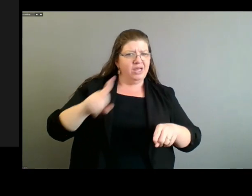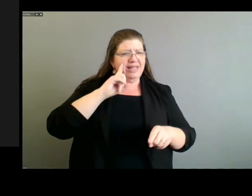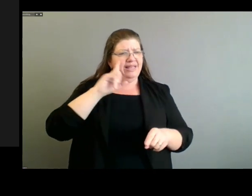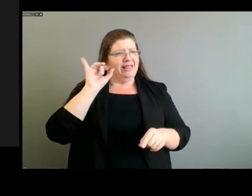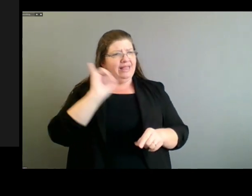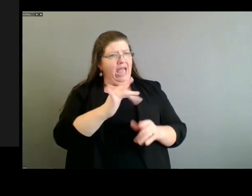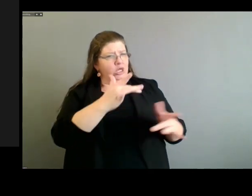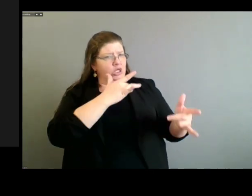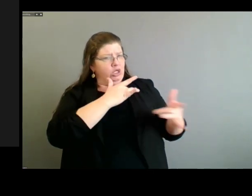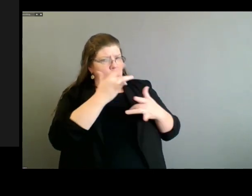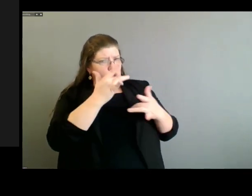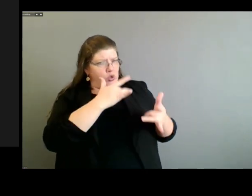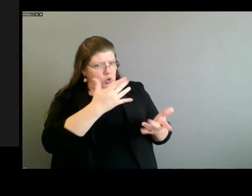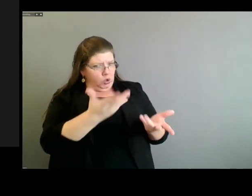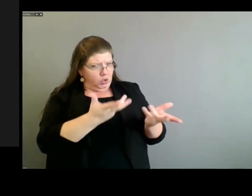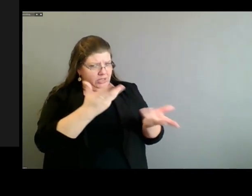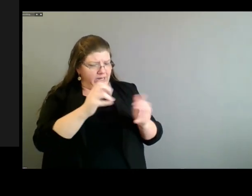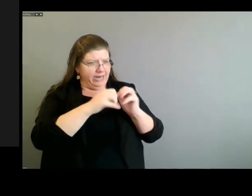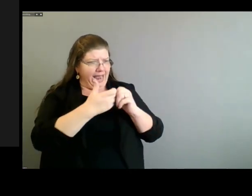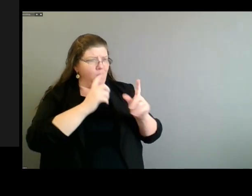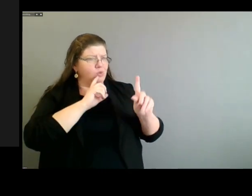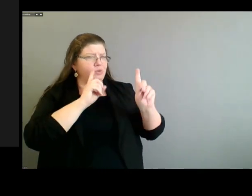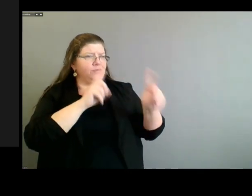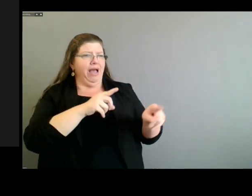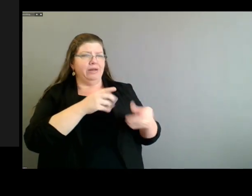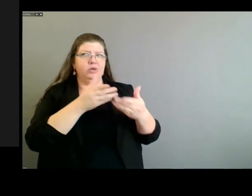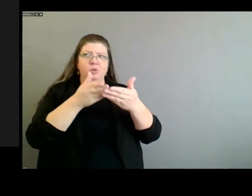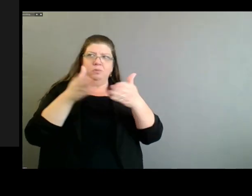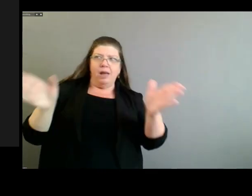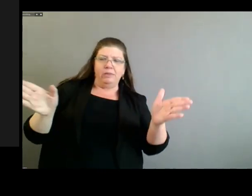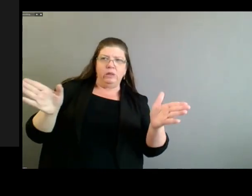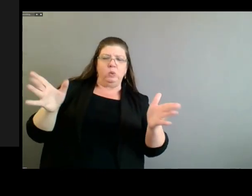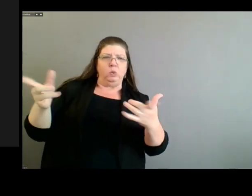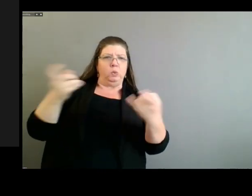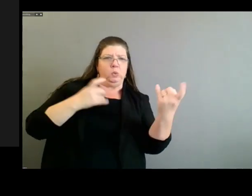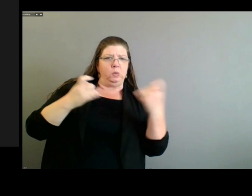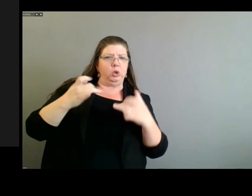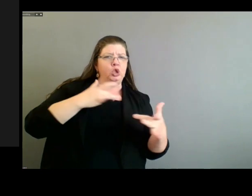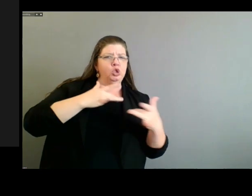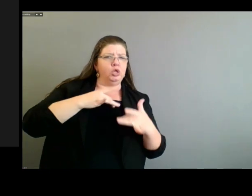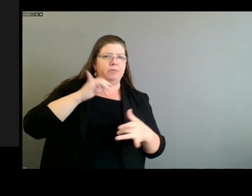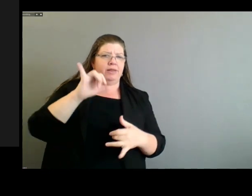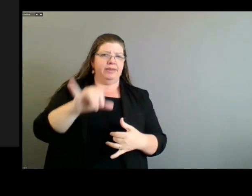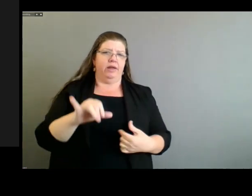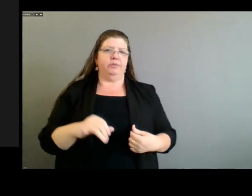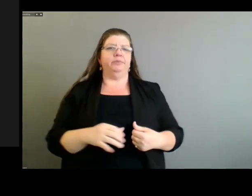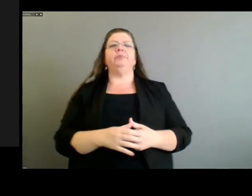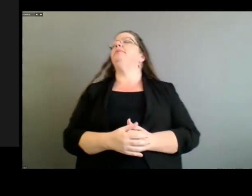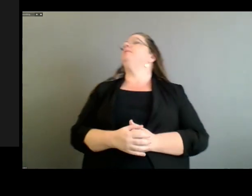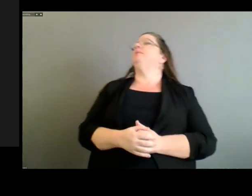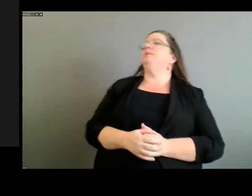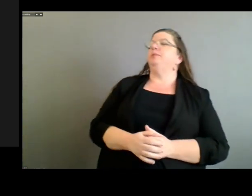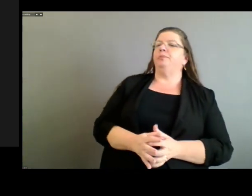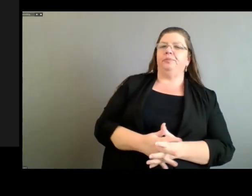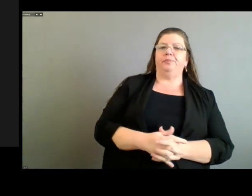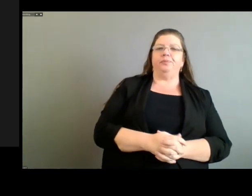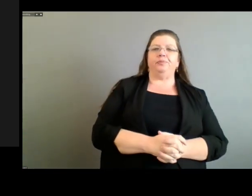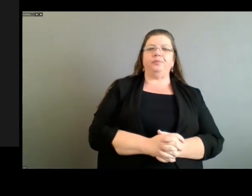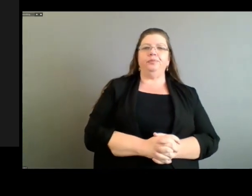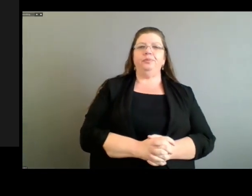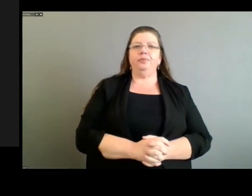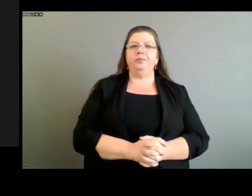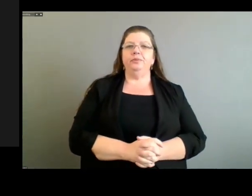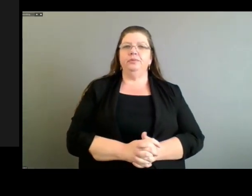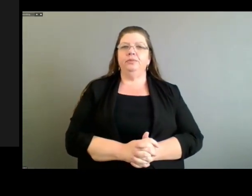of concern? And maybe how would you respond to members of the public who might be concerned after hearing this news?